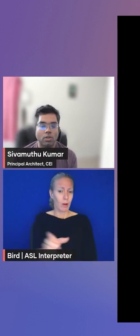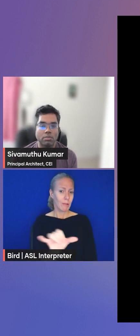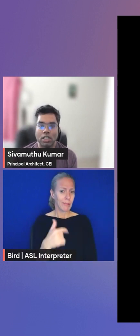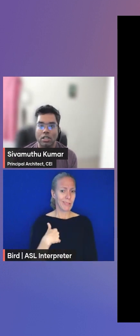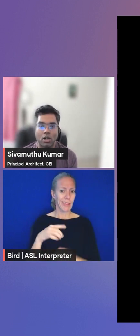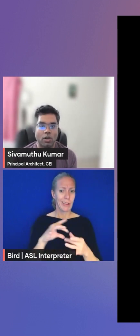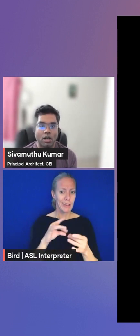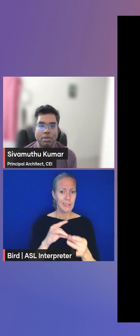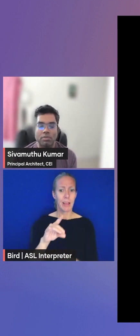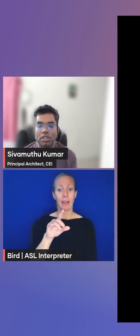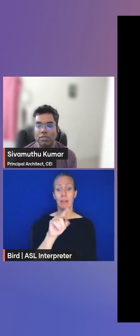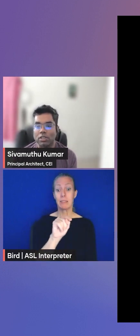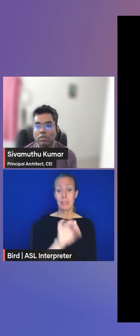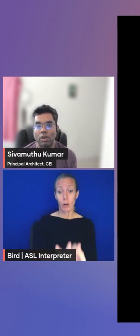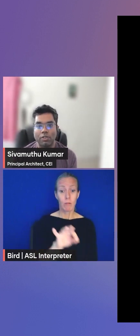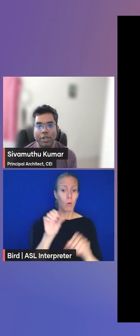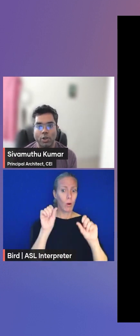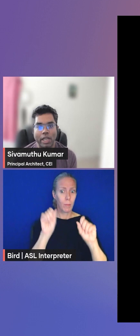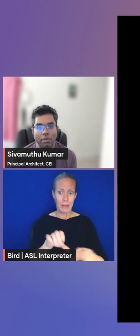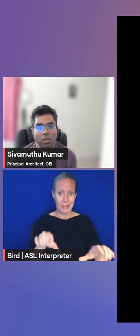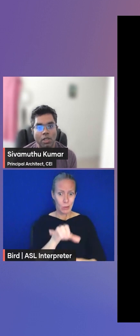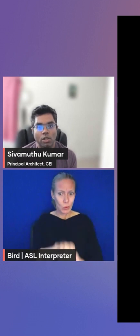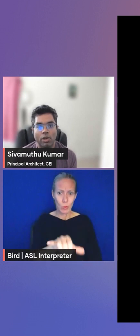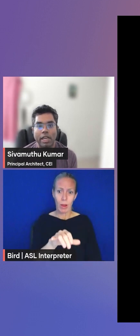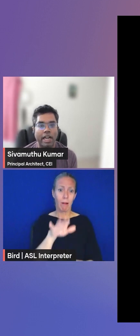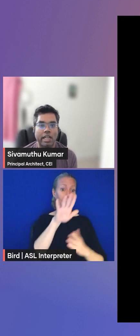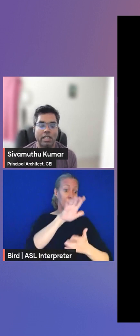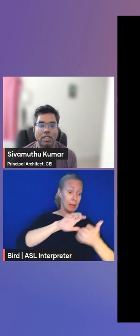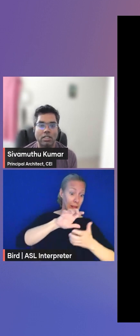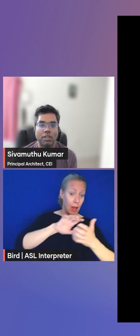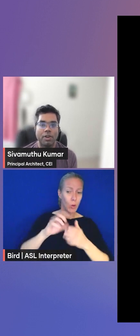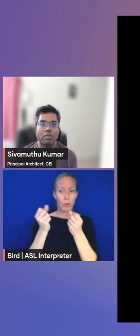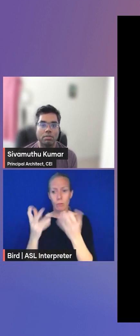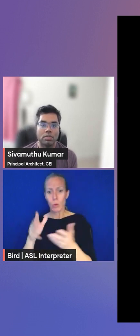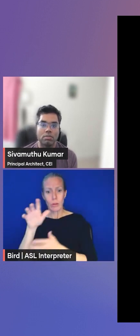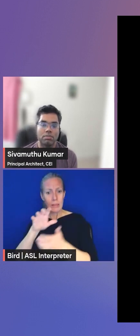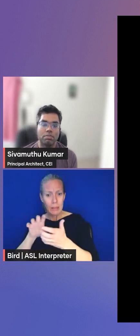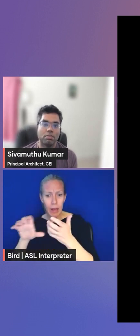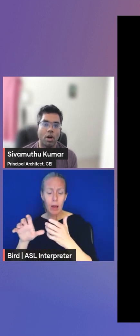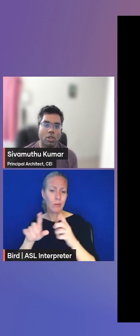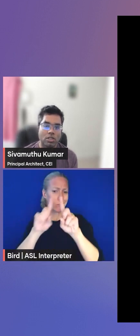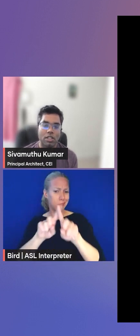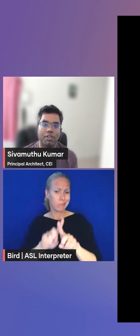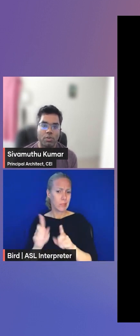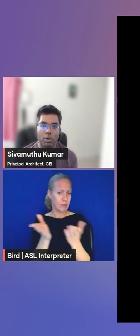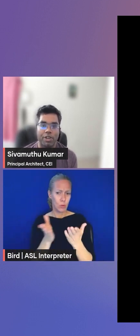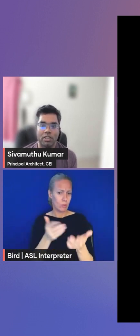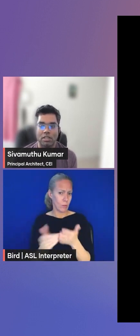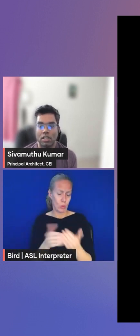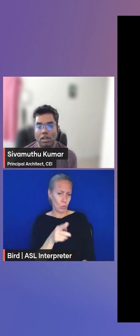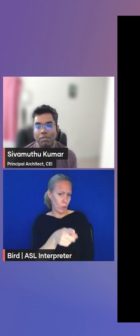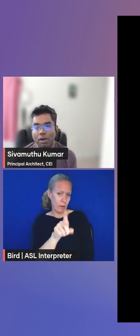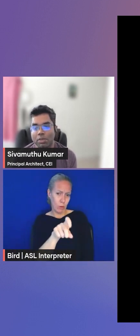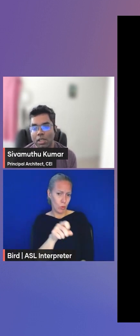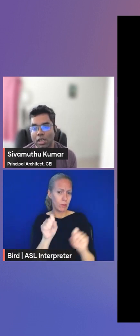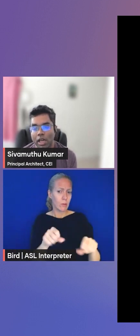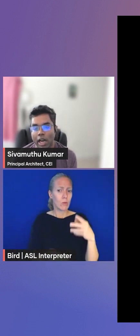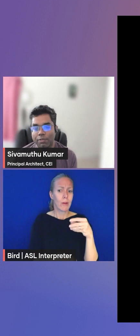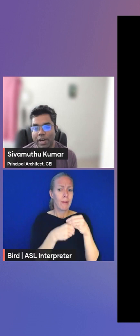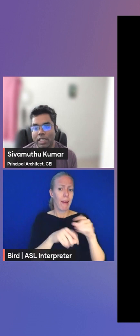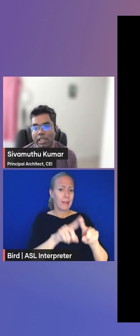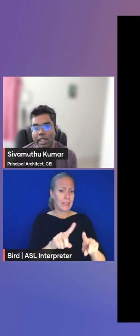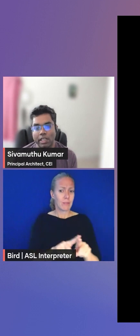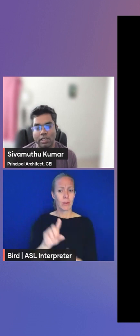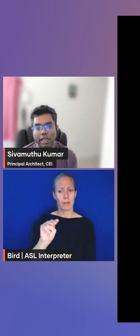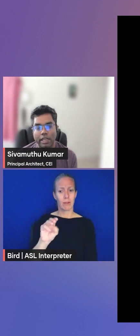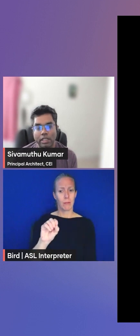on cloud, multi-cloud, on-prem servers, whatever you name. You can add like a different modules and different providers in the Terraform.